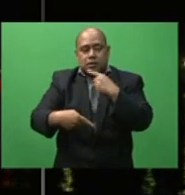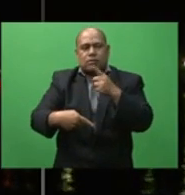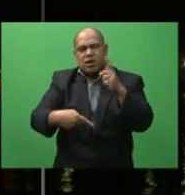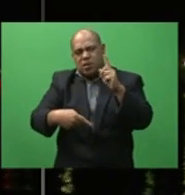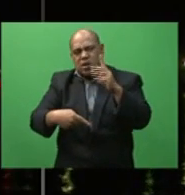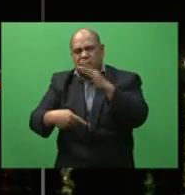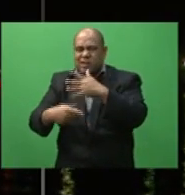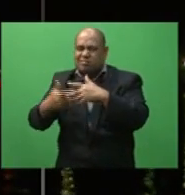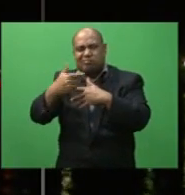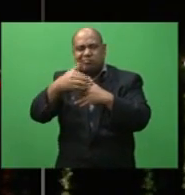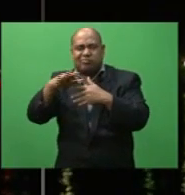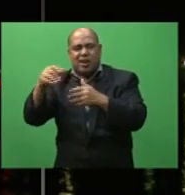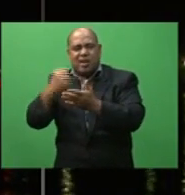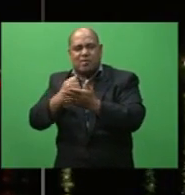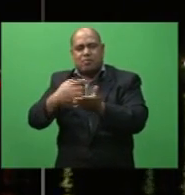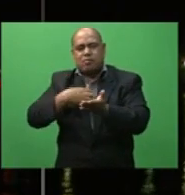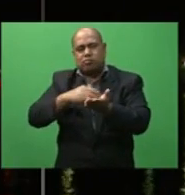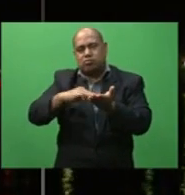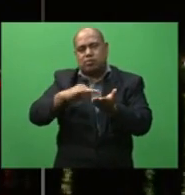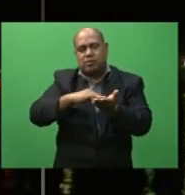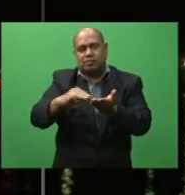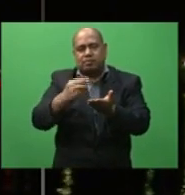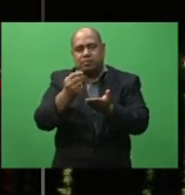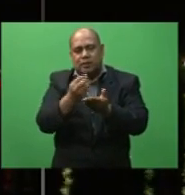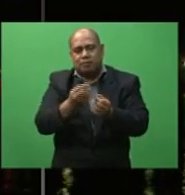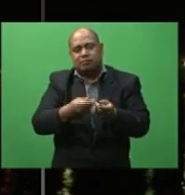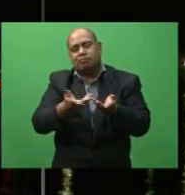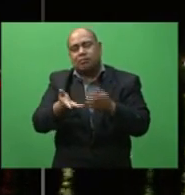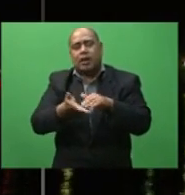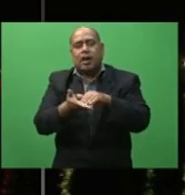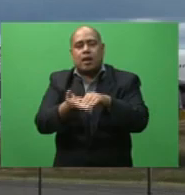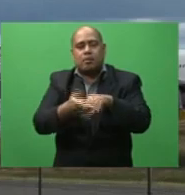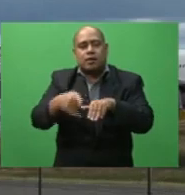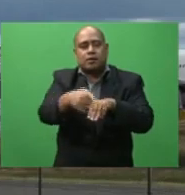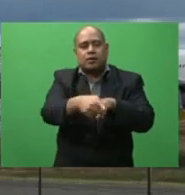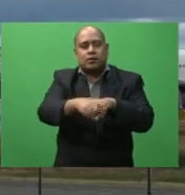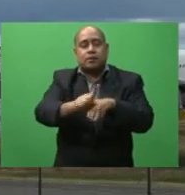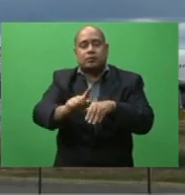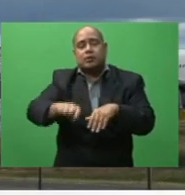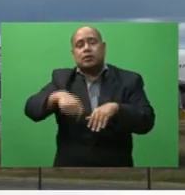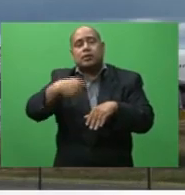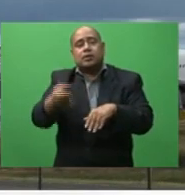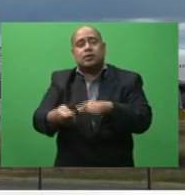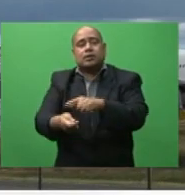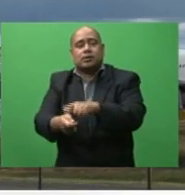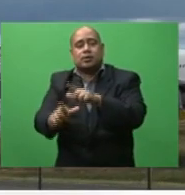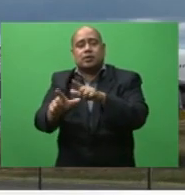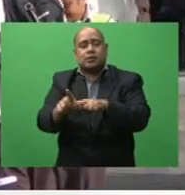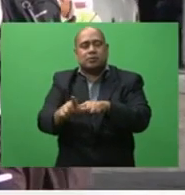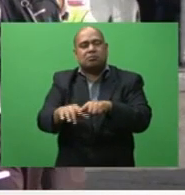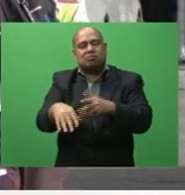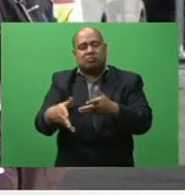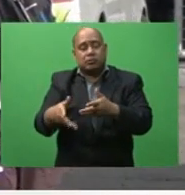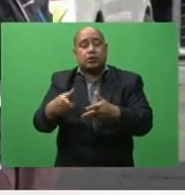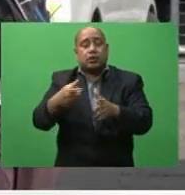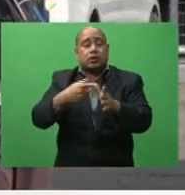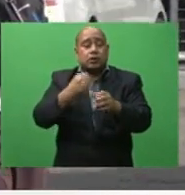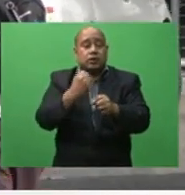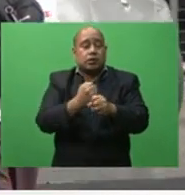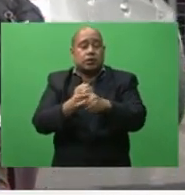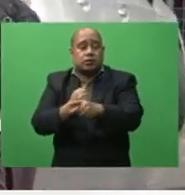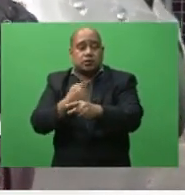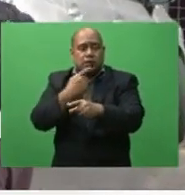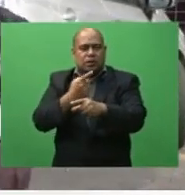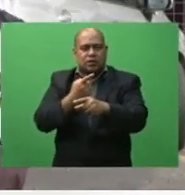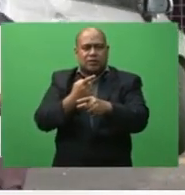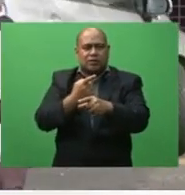million will help the airline meet its obligations into next year. Said Qayyum says at this stage they cannot say for